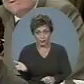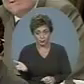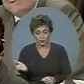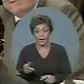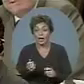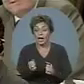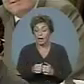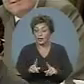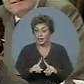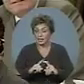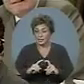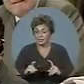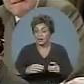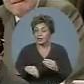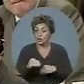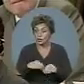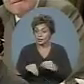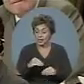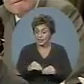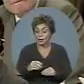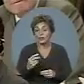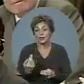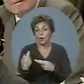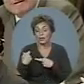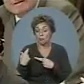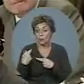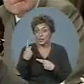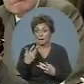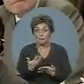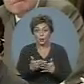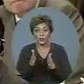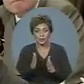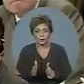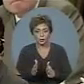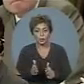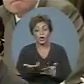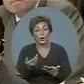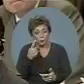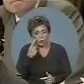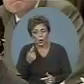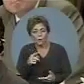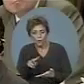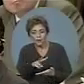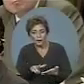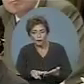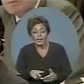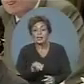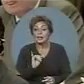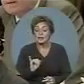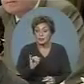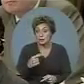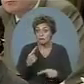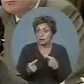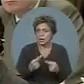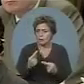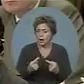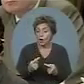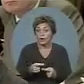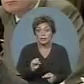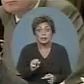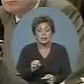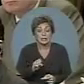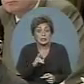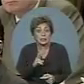detainees, to confirm whether there is any truth to the allegations, the rumors and allegations that are in